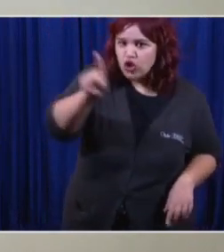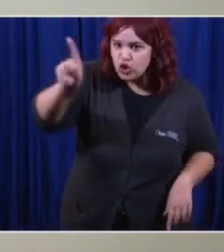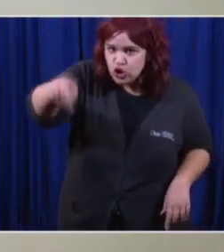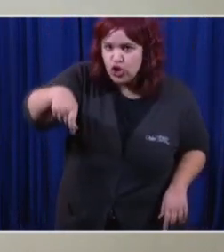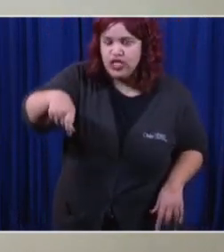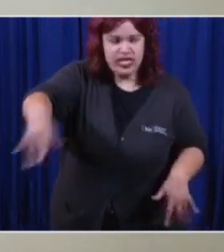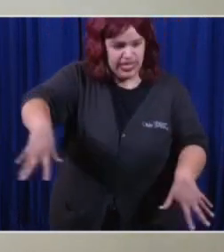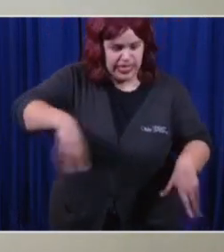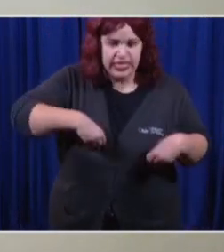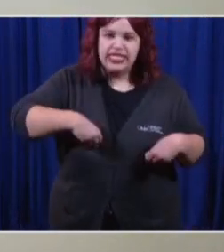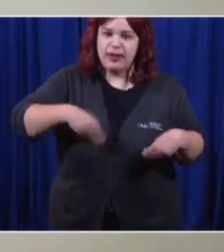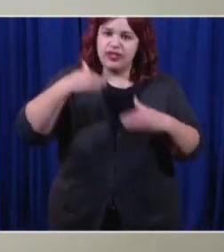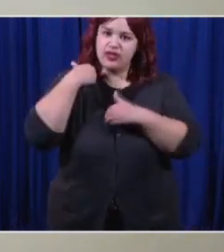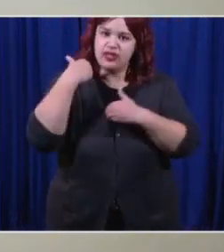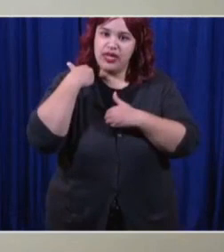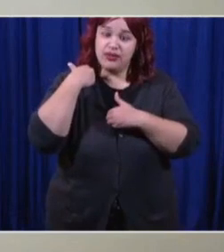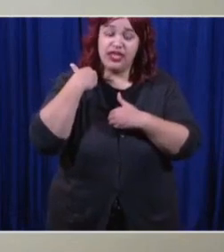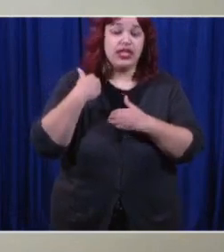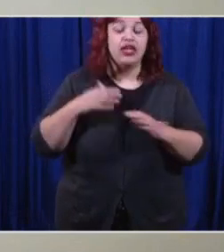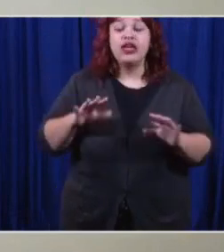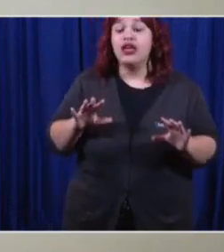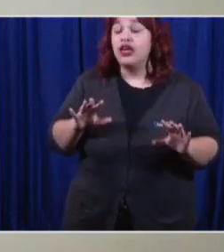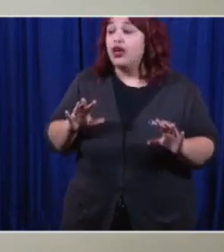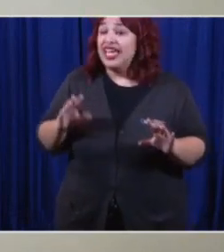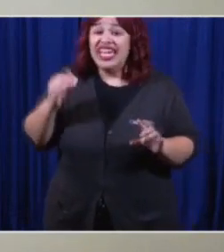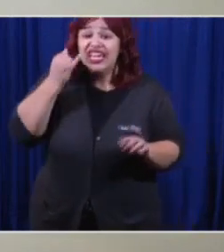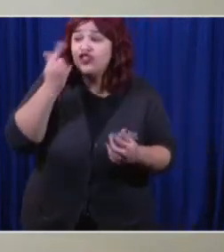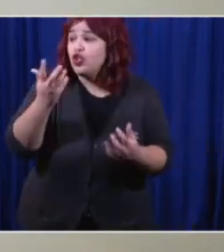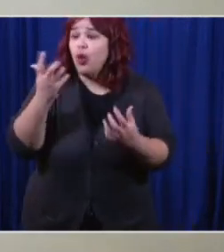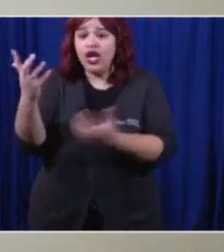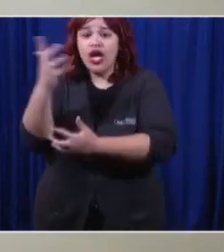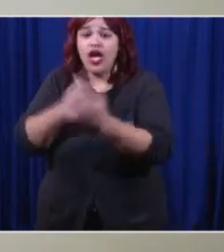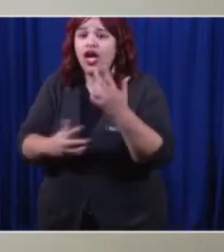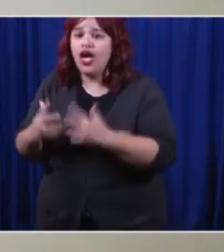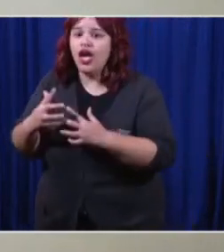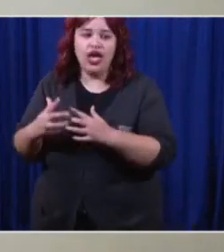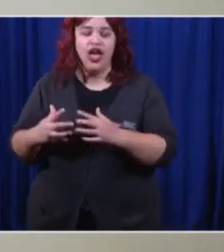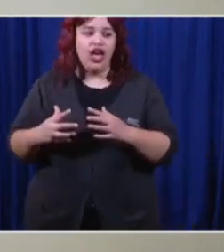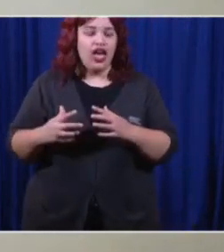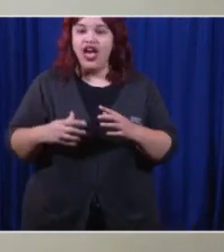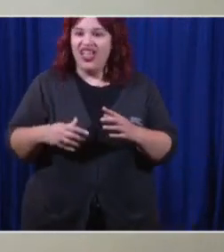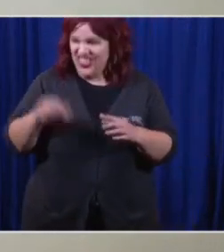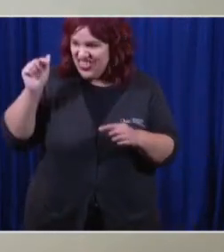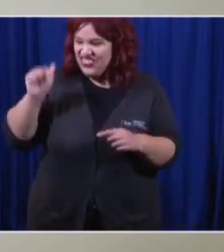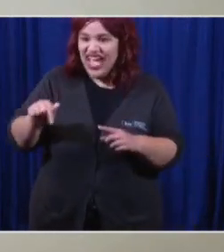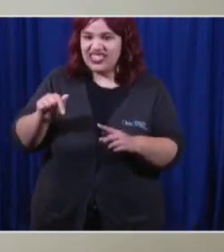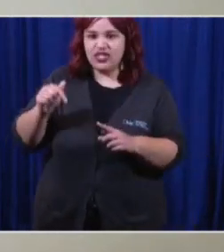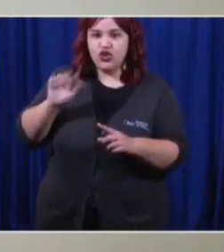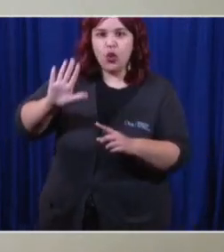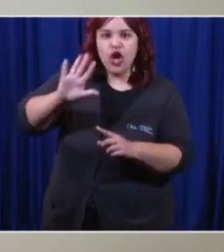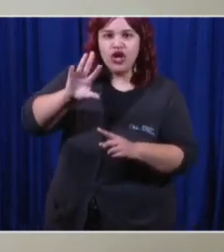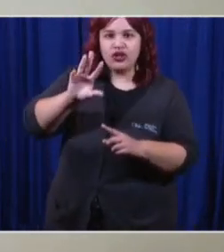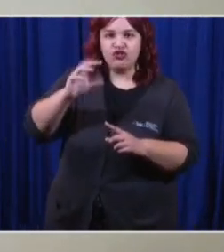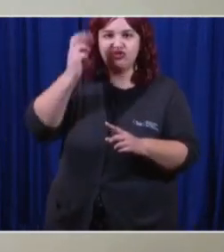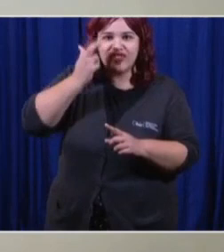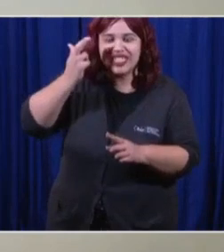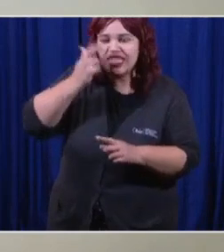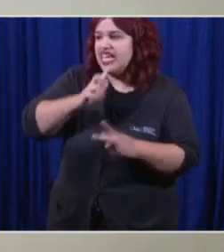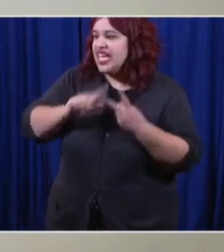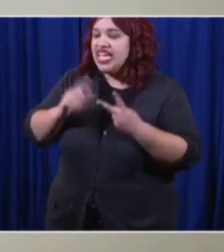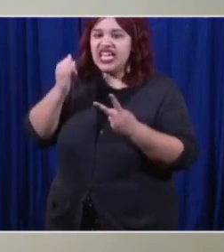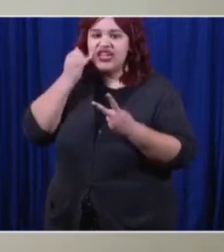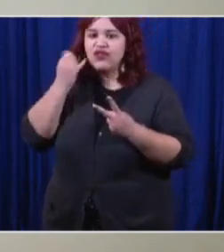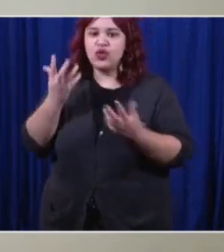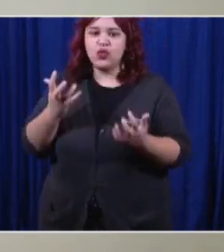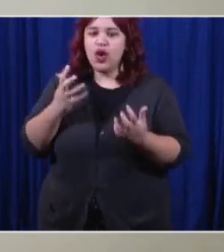some social contact, all be different, this is the why. If you want to keep schools open, this is the why. If you want to make sure that we don't have to